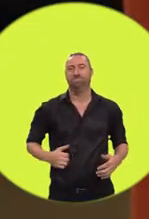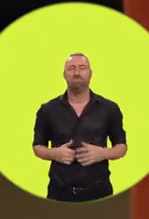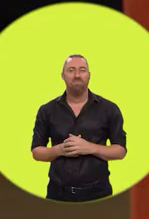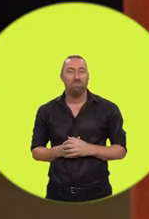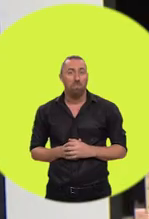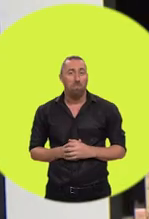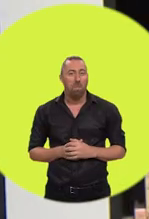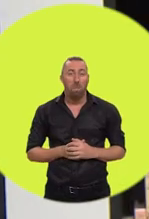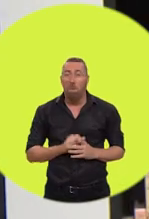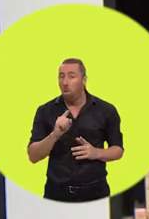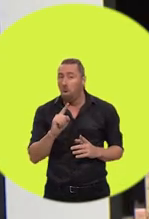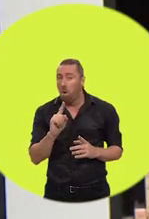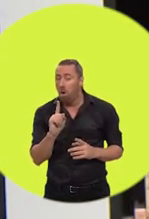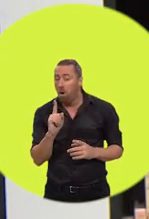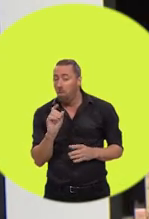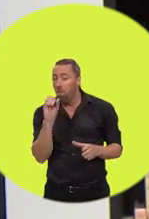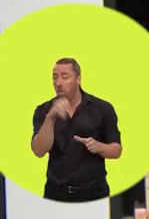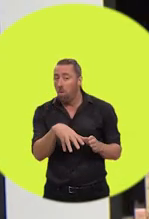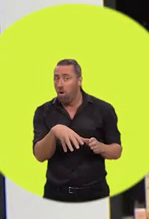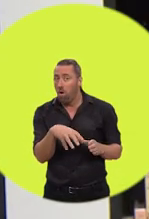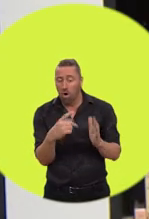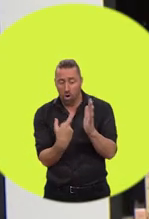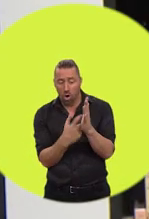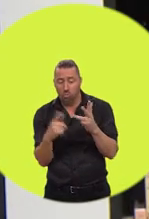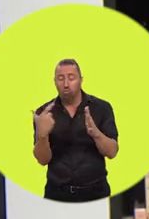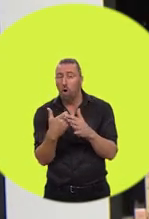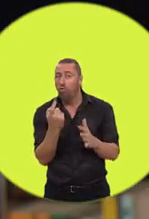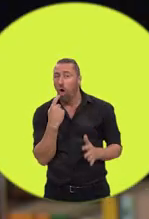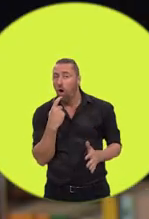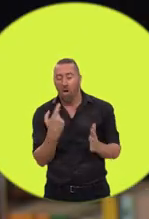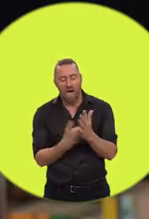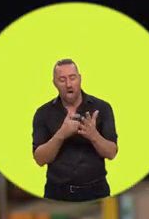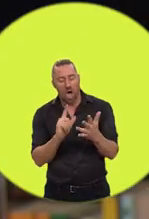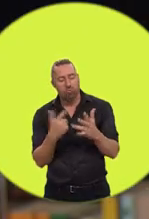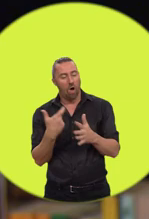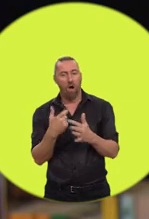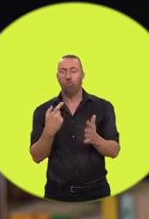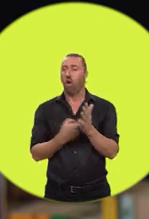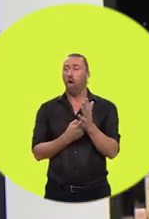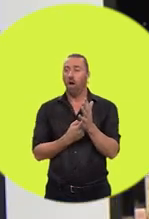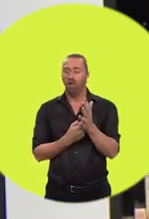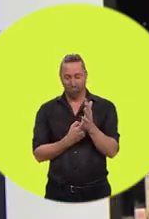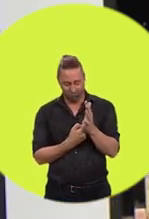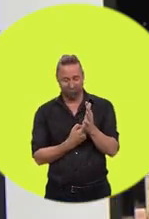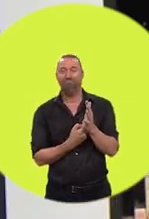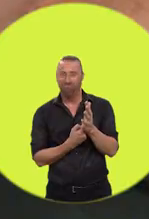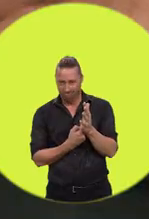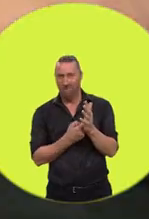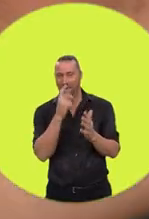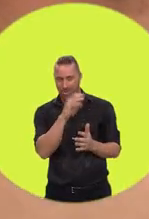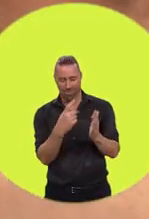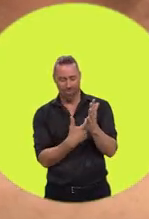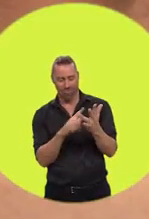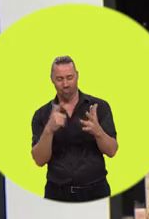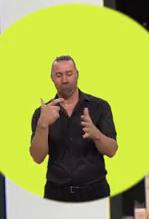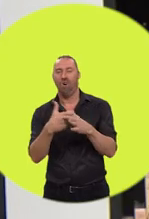Maybe I could try my rock. Listen carefully. Rock. Yes, into the box